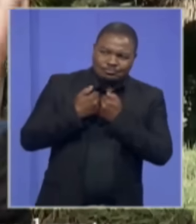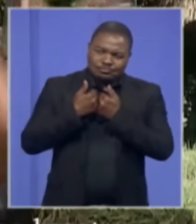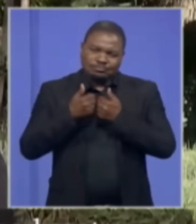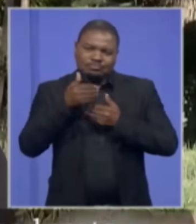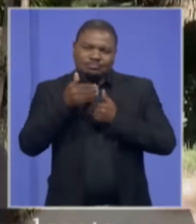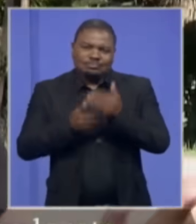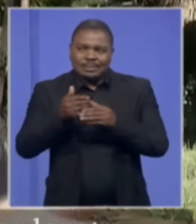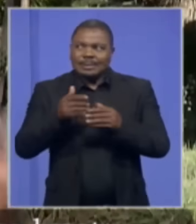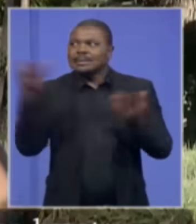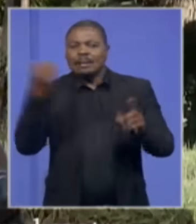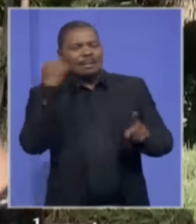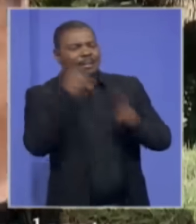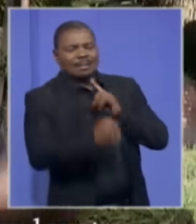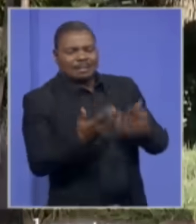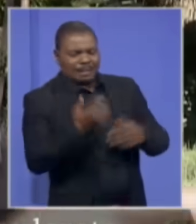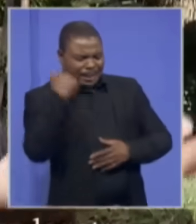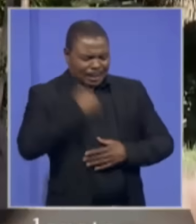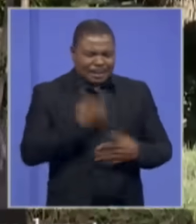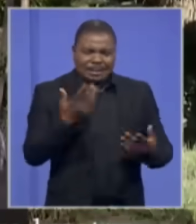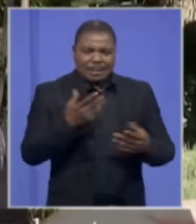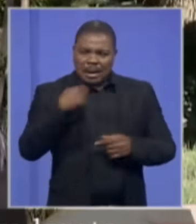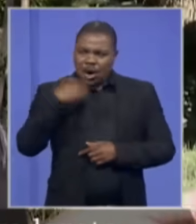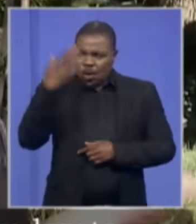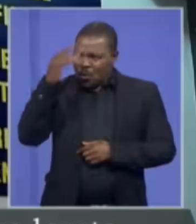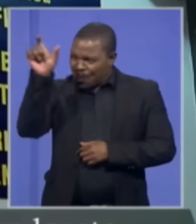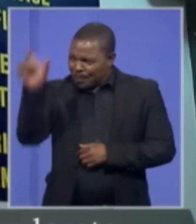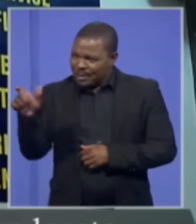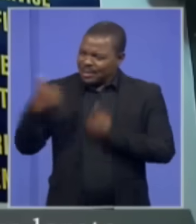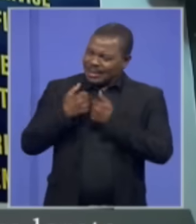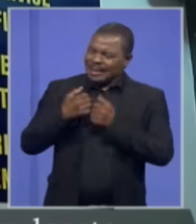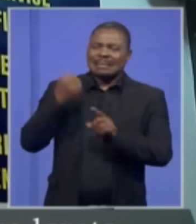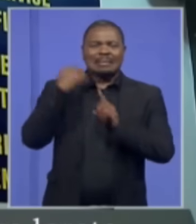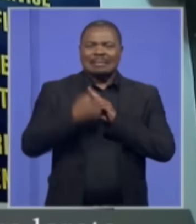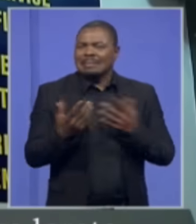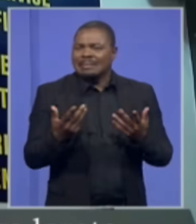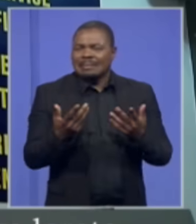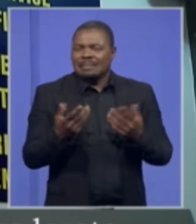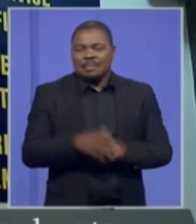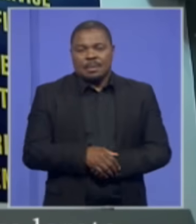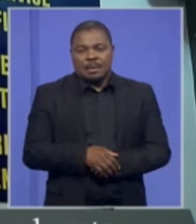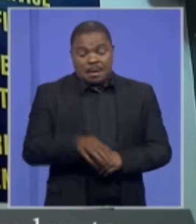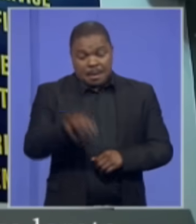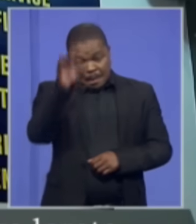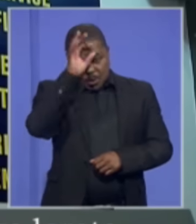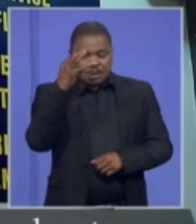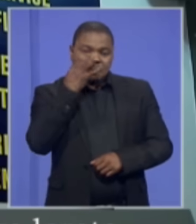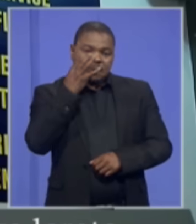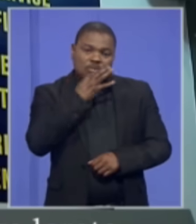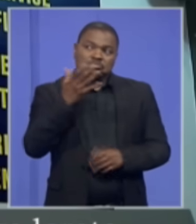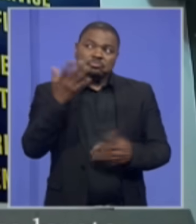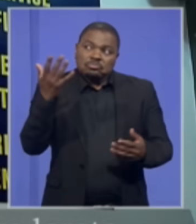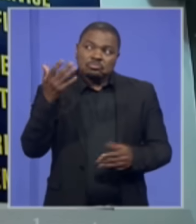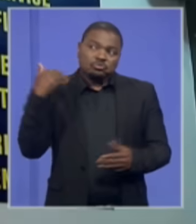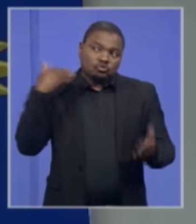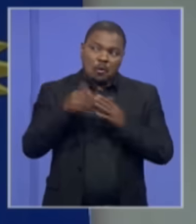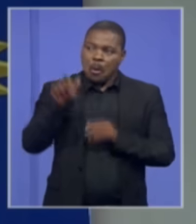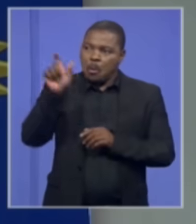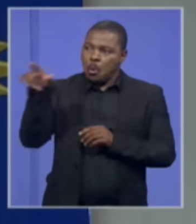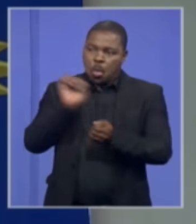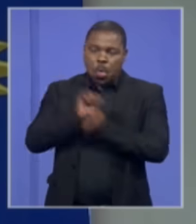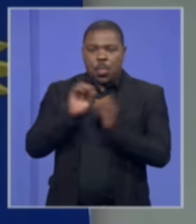ntse re bolawa ke motho o ntse utlwana le ena o mo tsebang. Ho fihlela jwale sepolesa se re ha ho batho ba seng ba tshwerwe